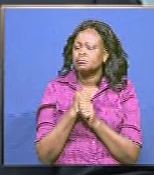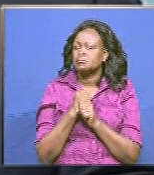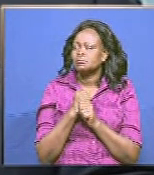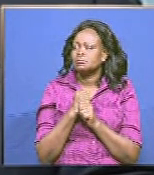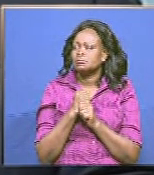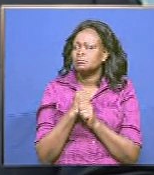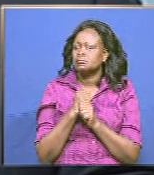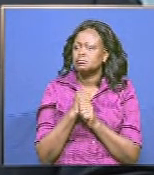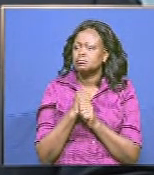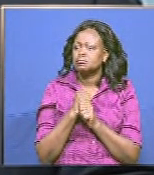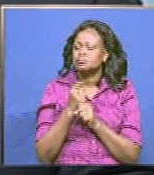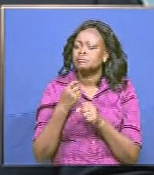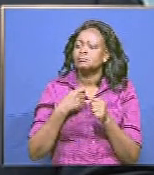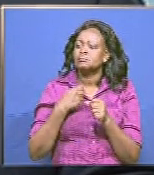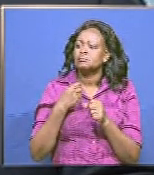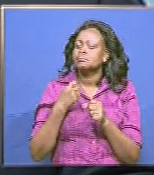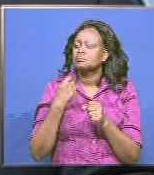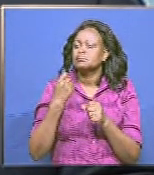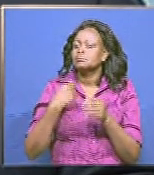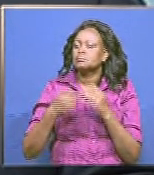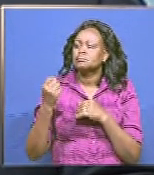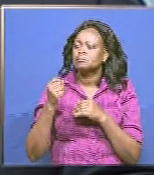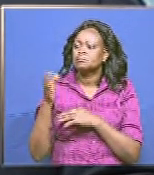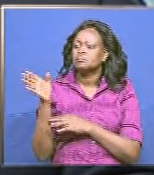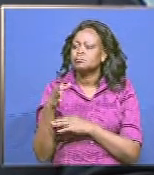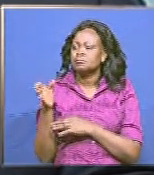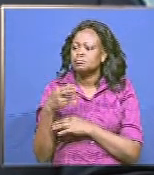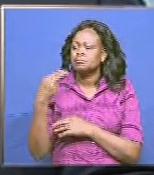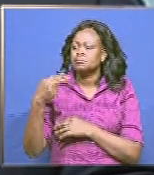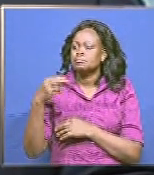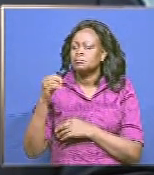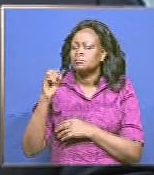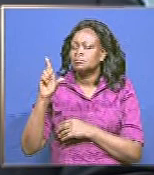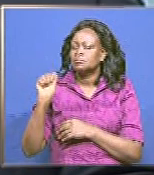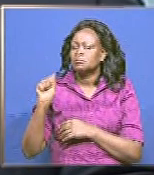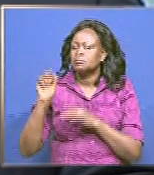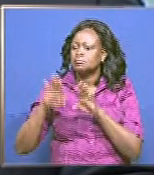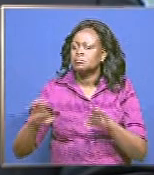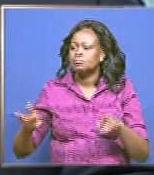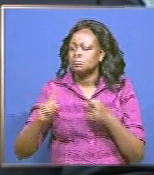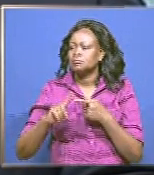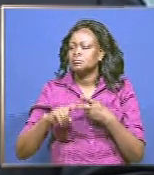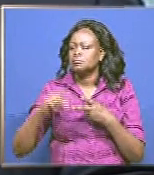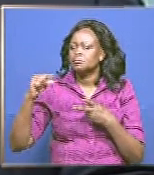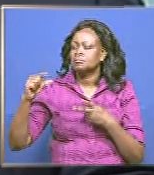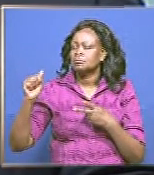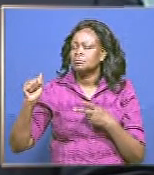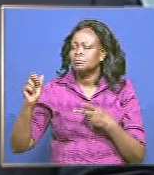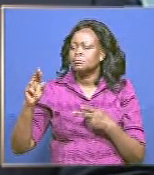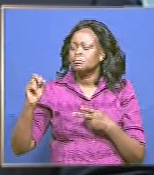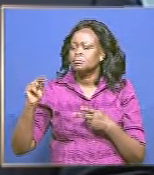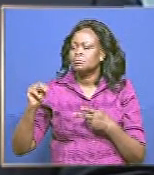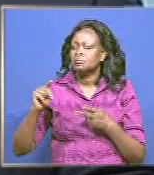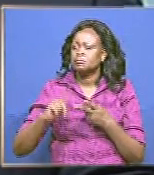fish sale of fish at Hola Market those days. Yes. I'm looking at the Garseni Market. I'm looking at